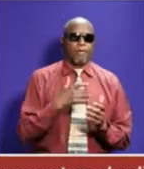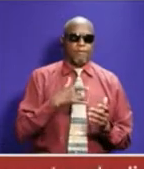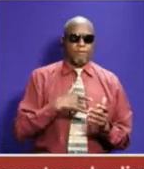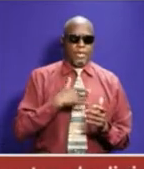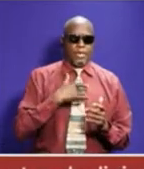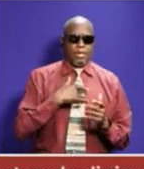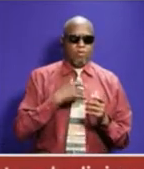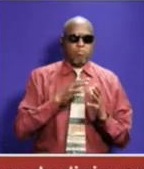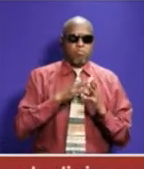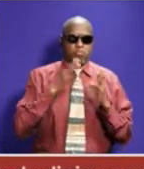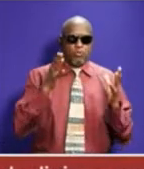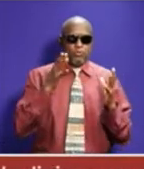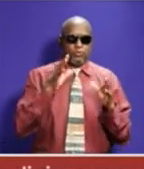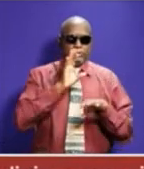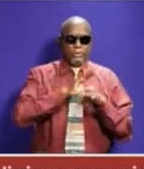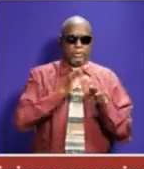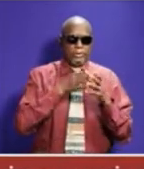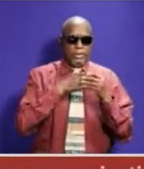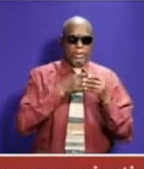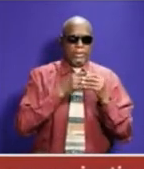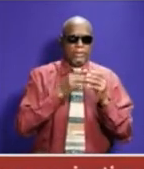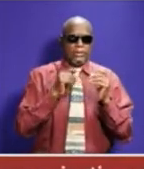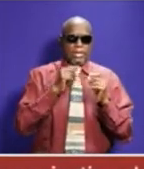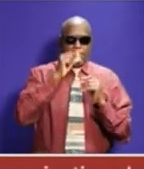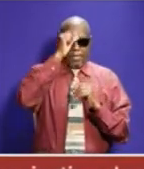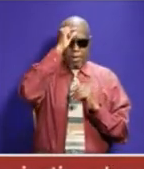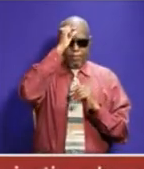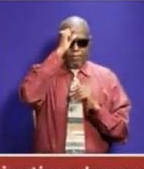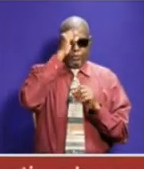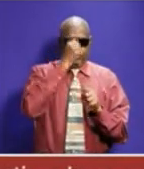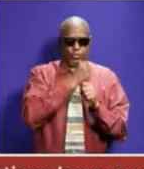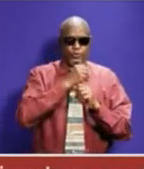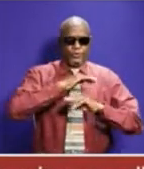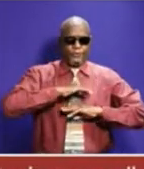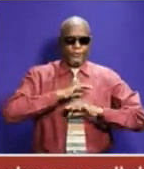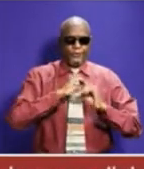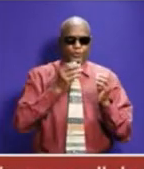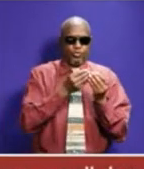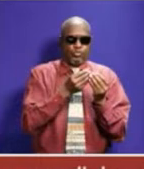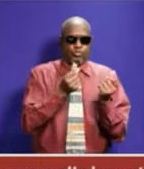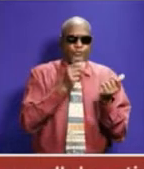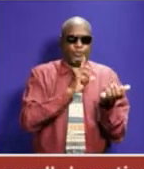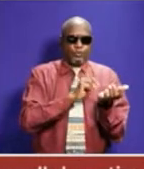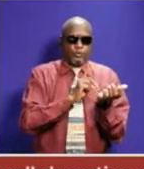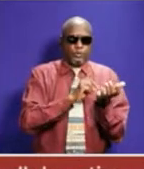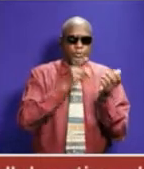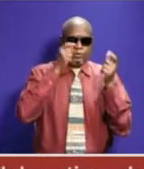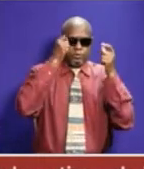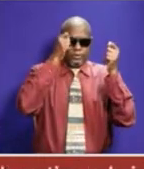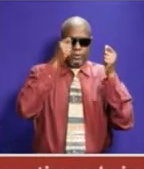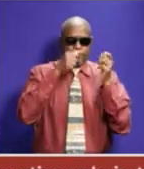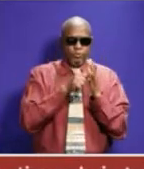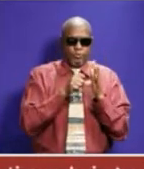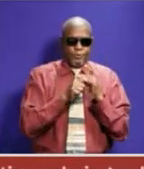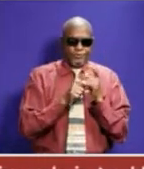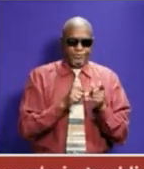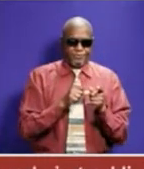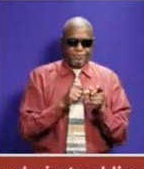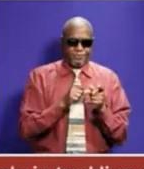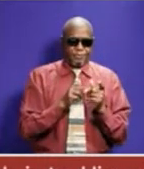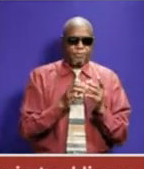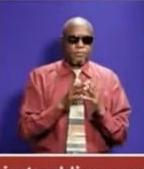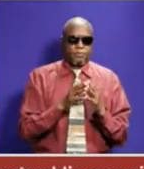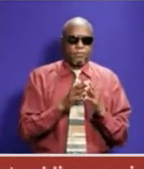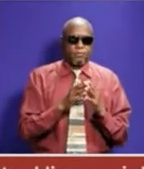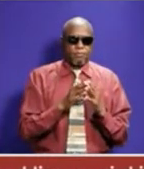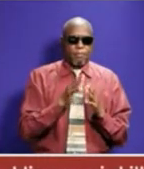is that the government is not doing enough to resolve the doctor's strike. And